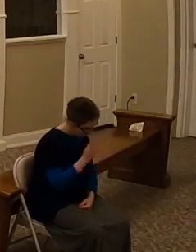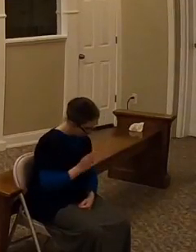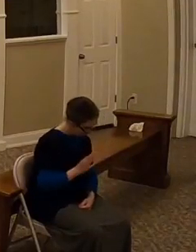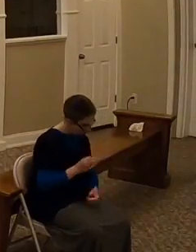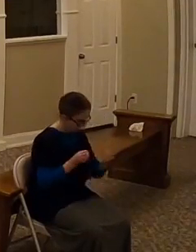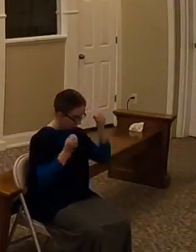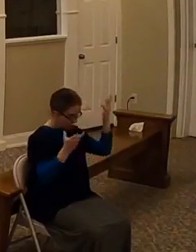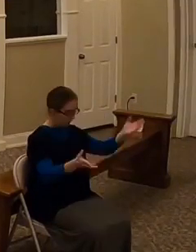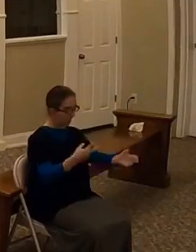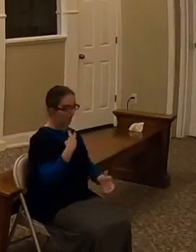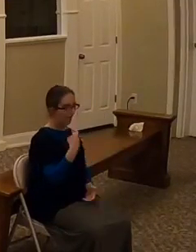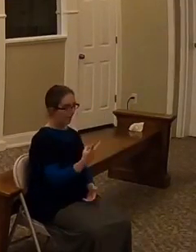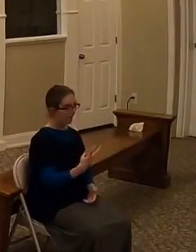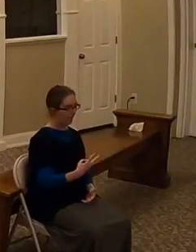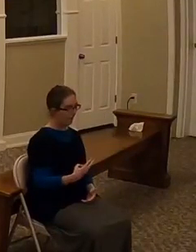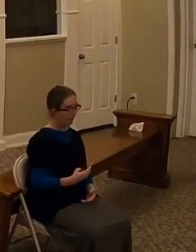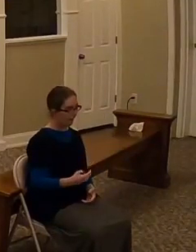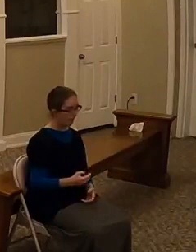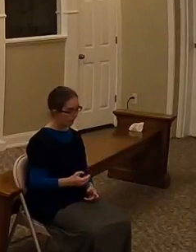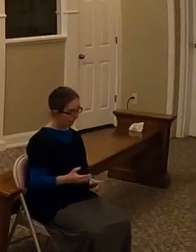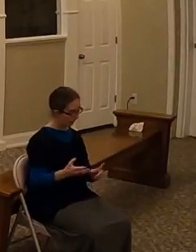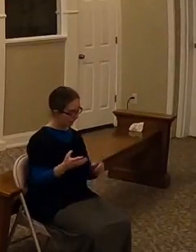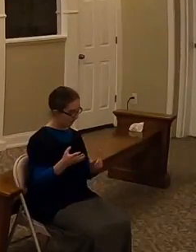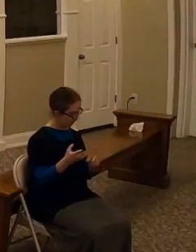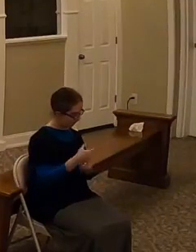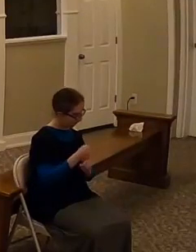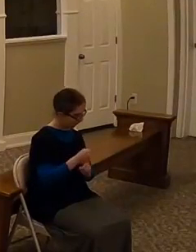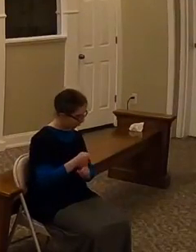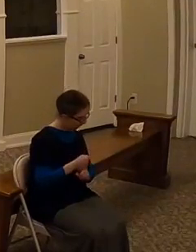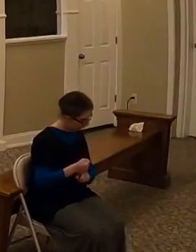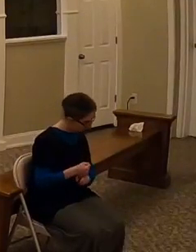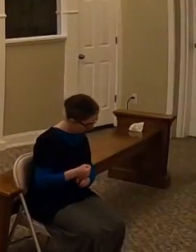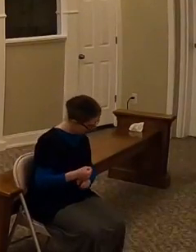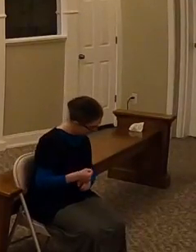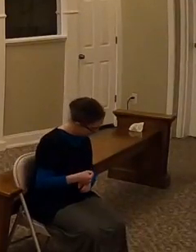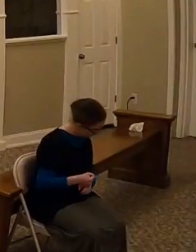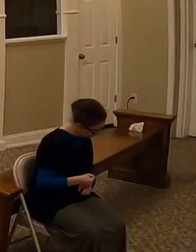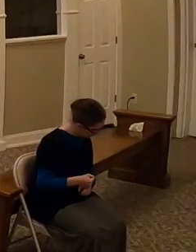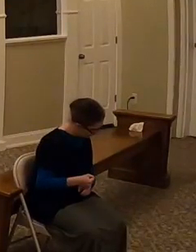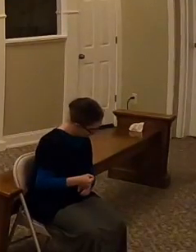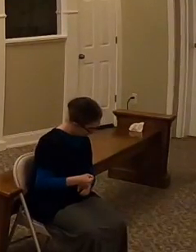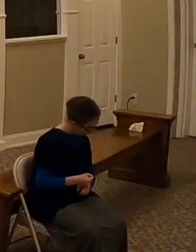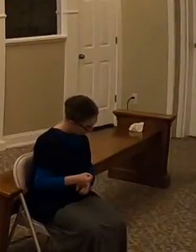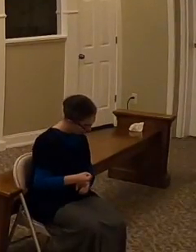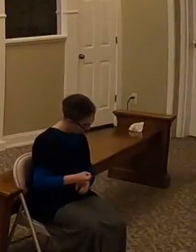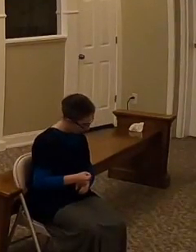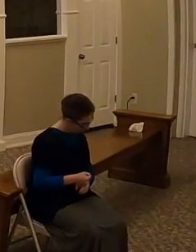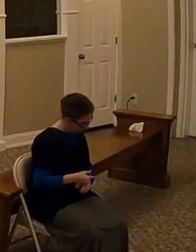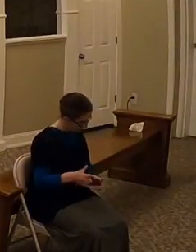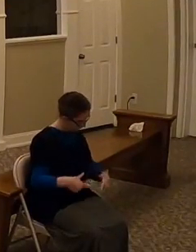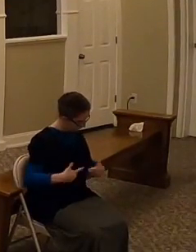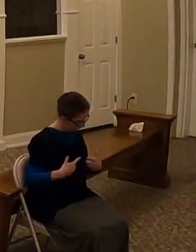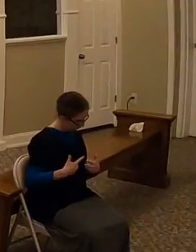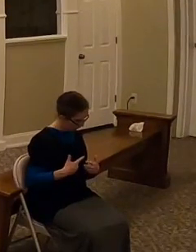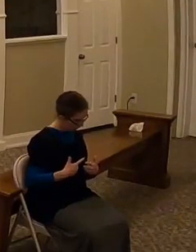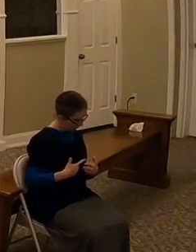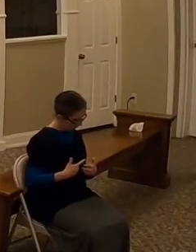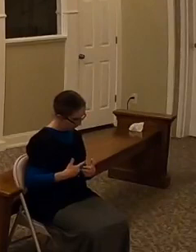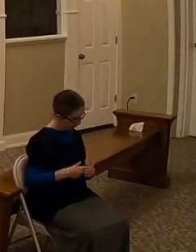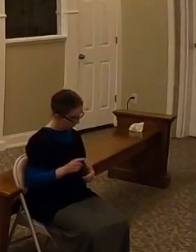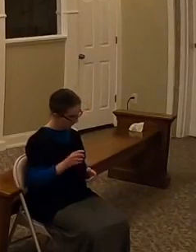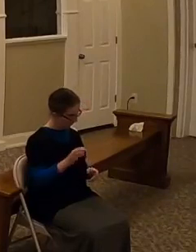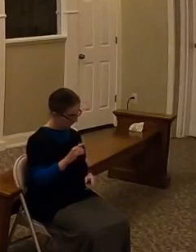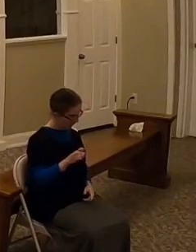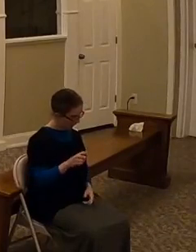mayest obey his voice, that thou mayest cleave unto him. For he is thy life and the length of thy days. The